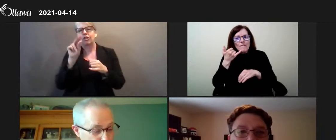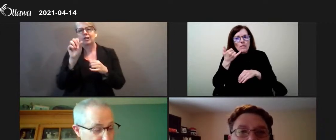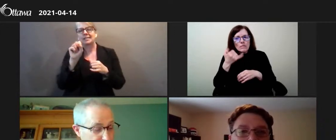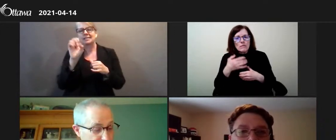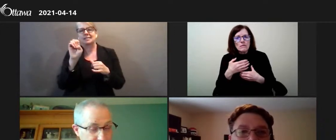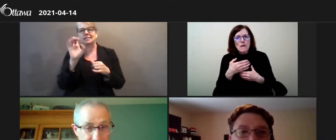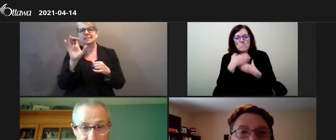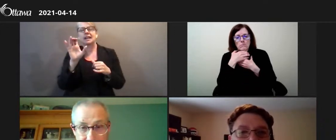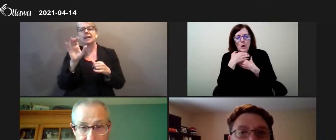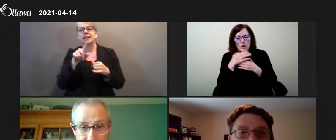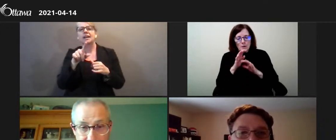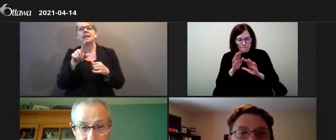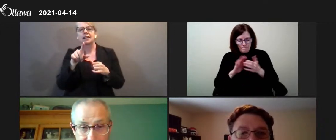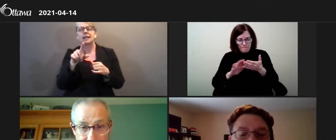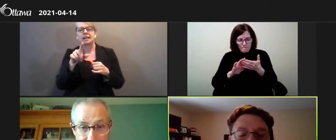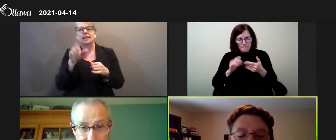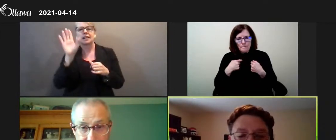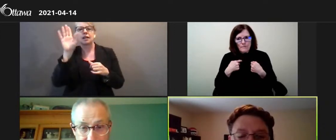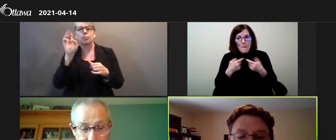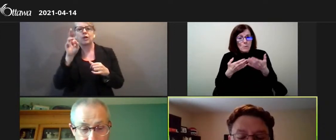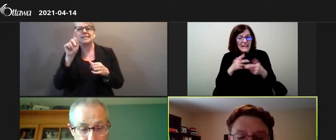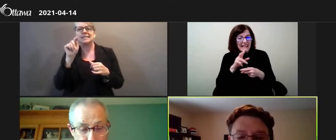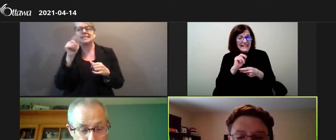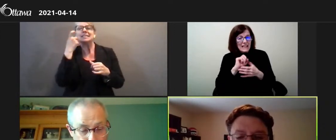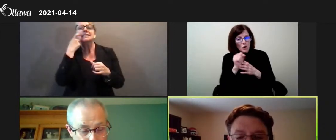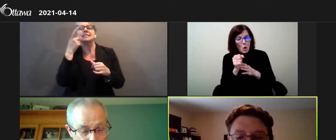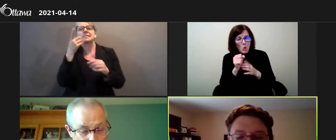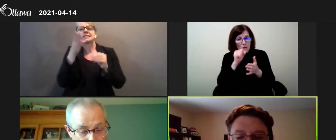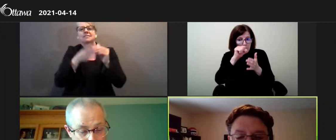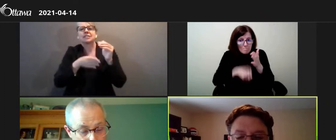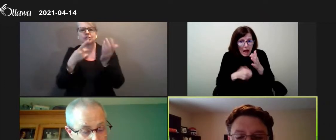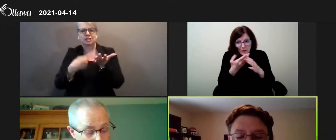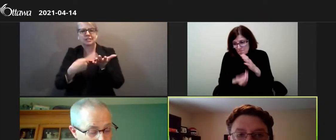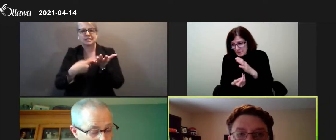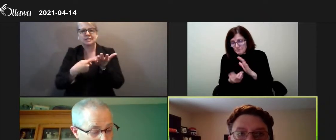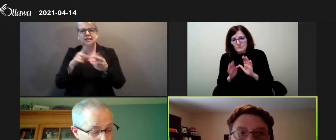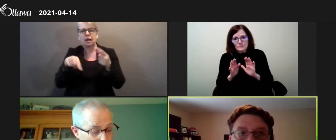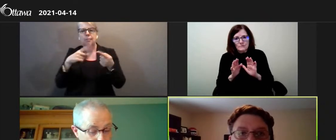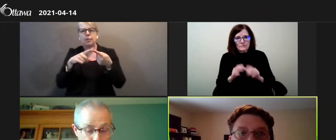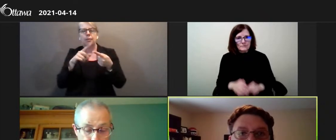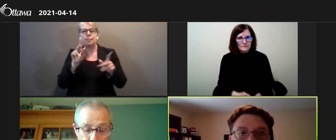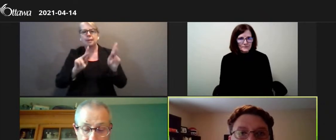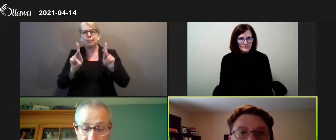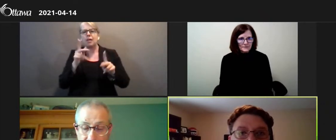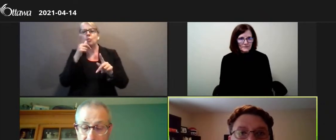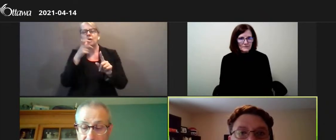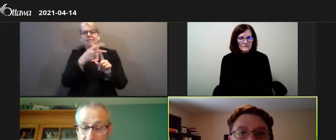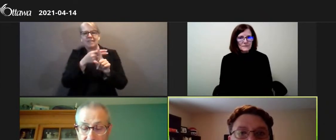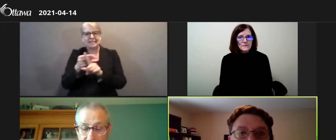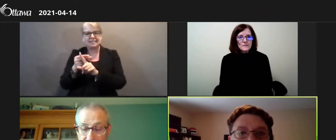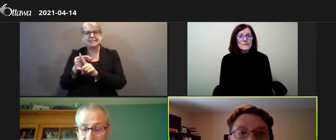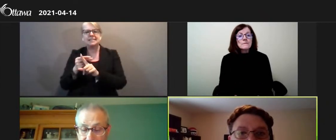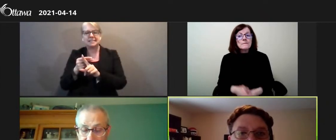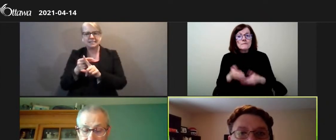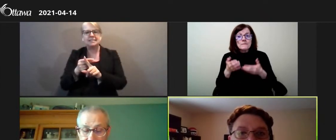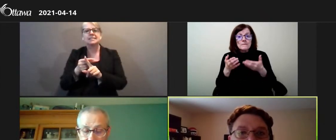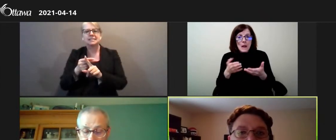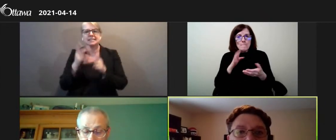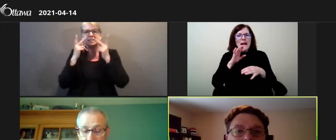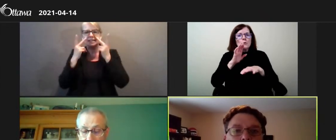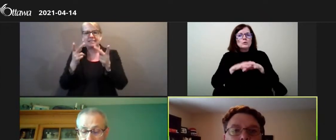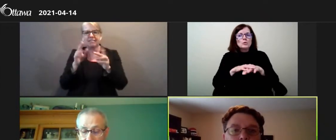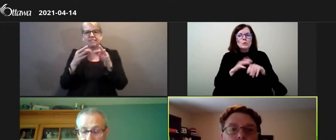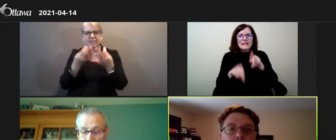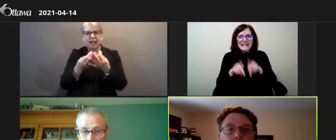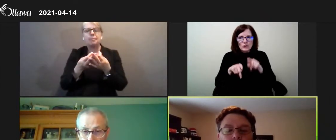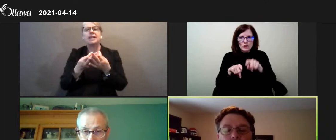Chair, it's Brent here. You were just talking about people who have been vaccinated seeing family, and